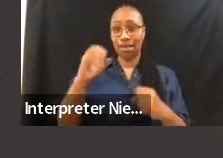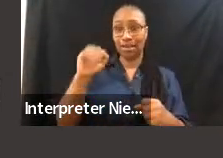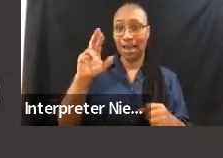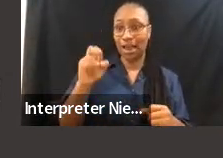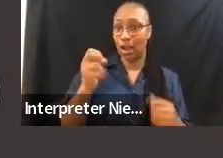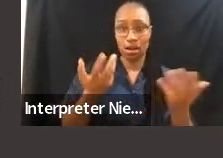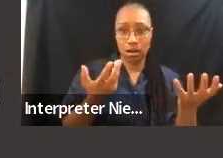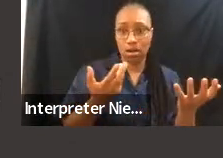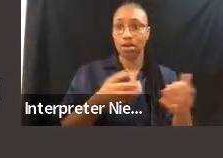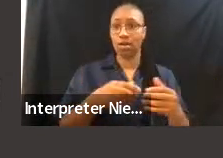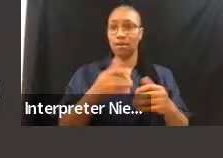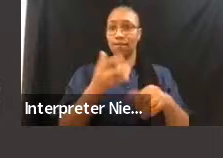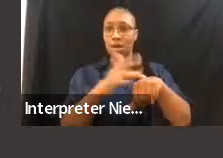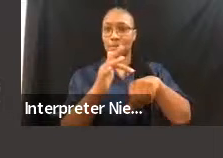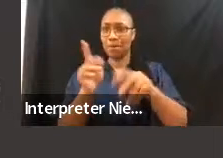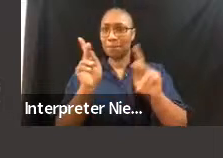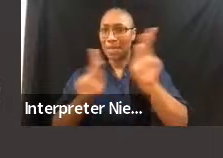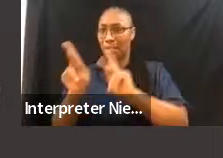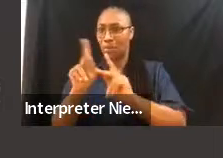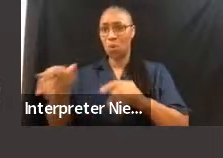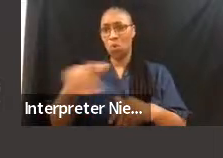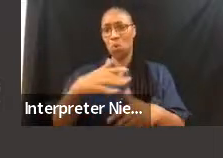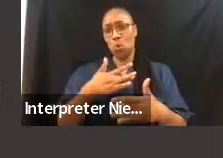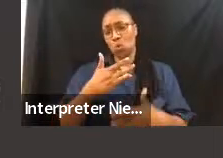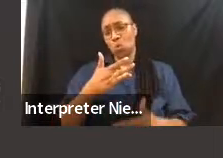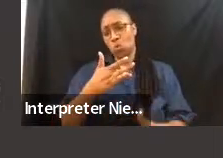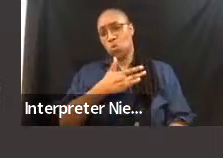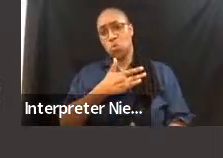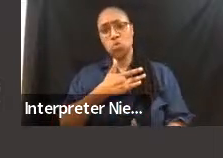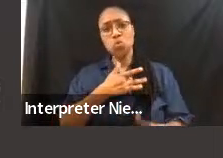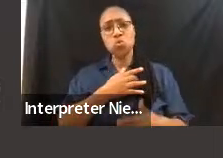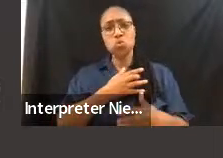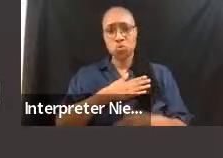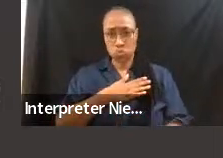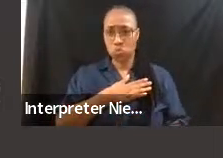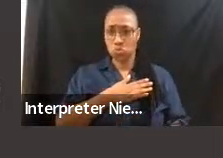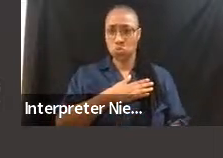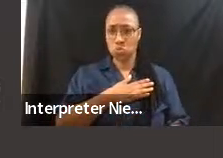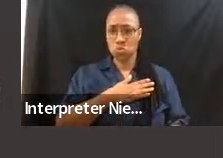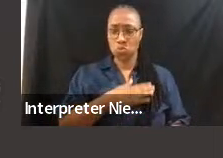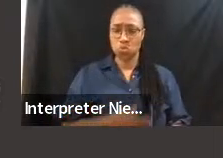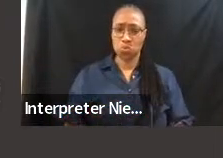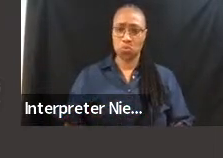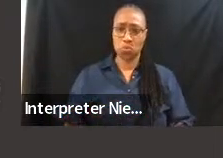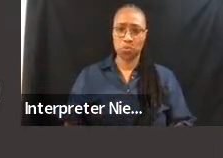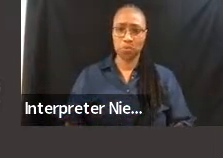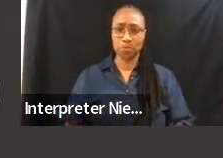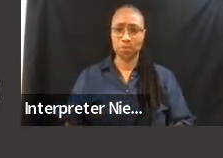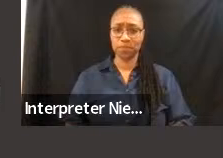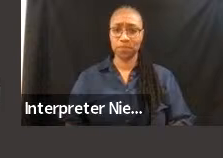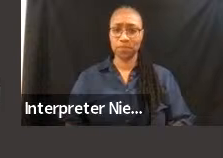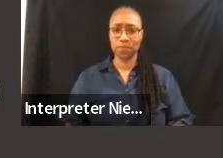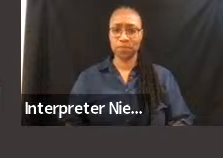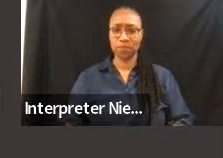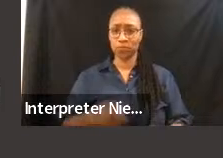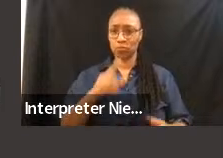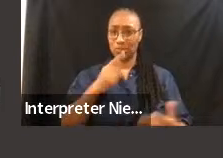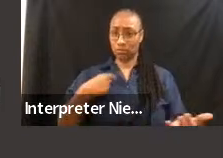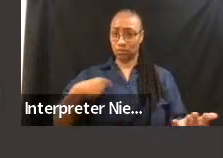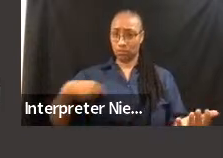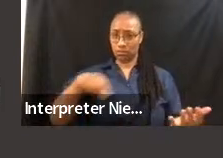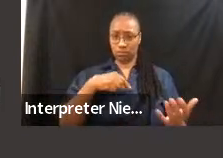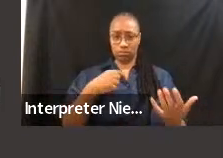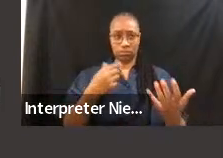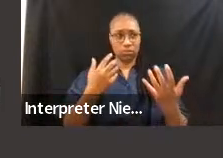with mobility disabilities. And the report calls for federal regulations to ensure that such equipment